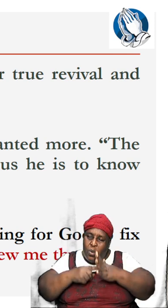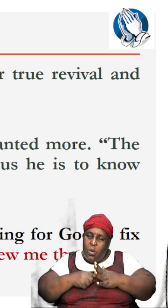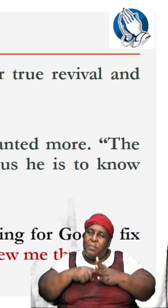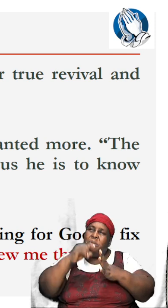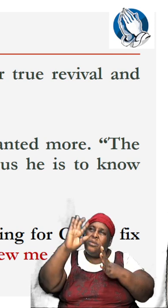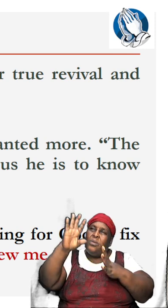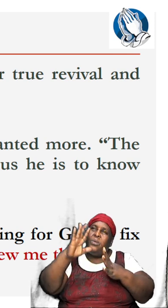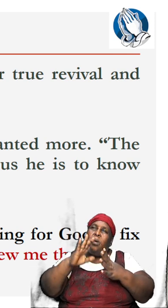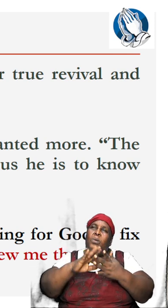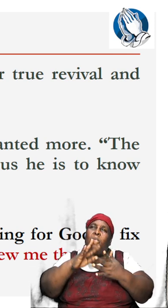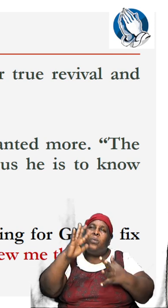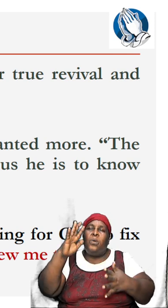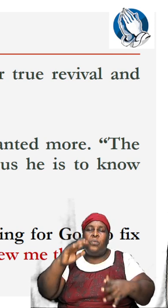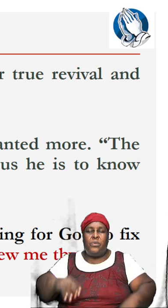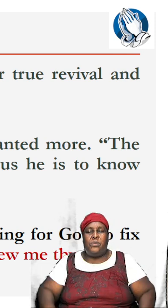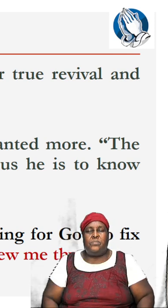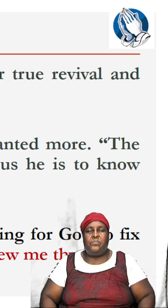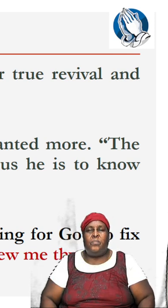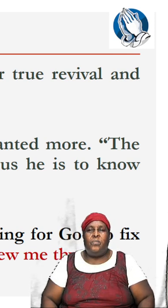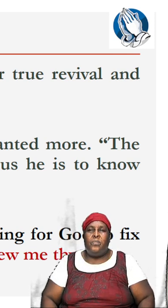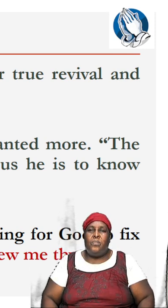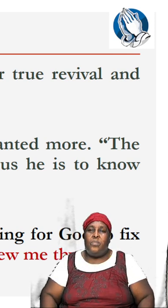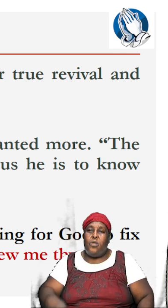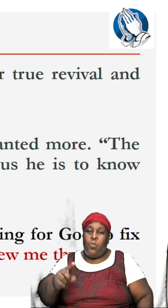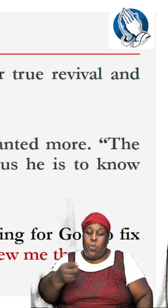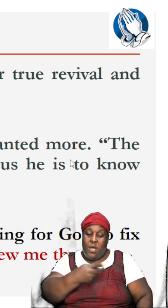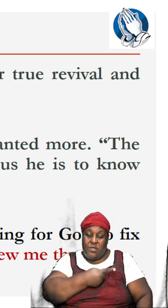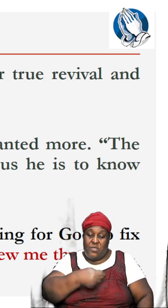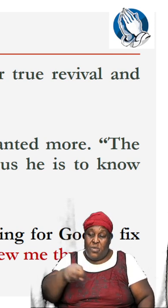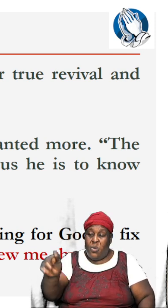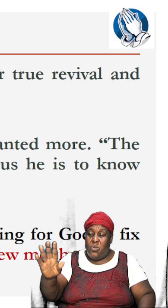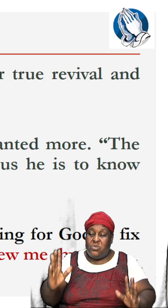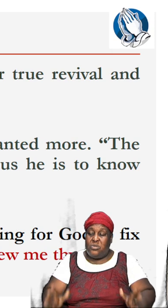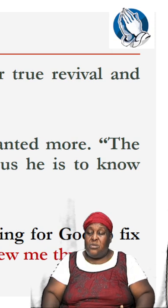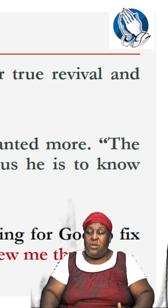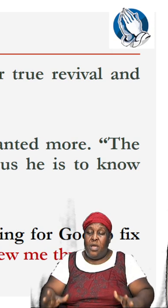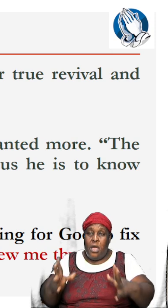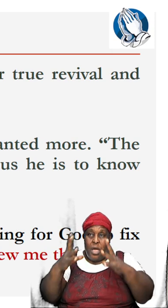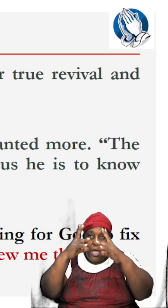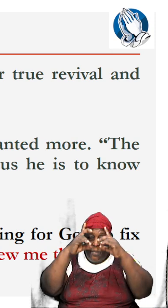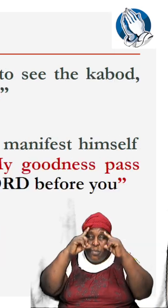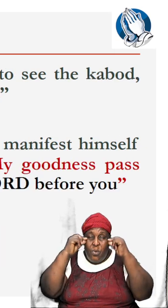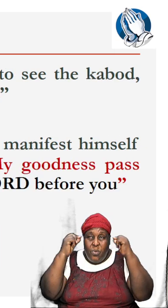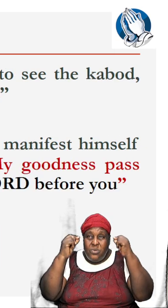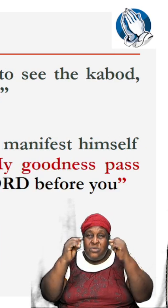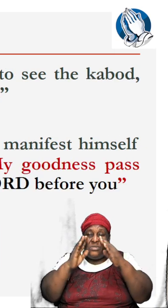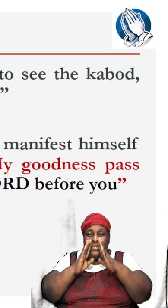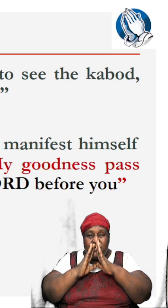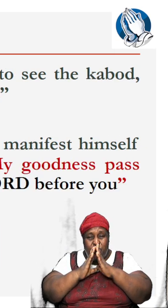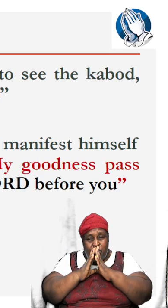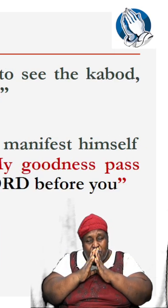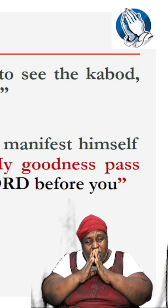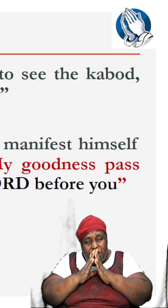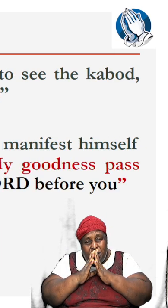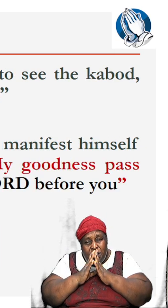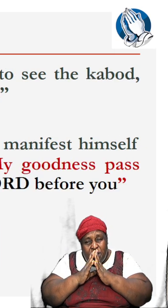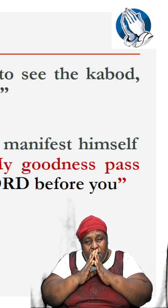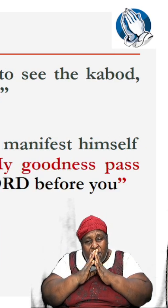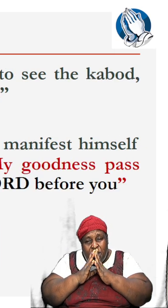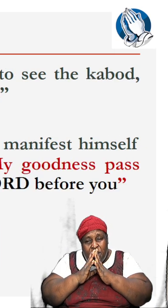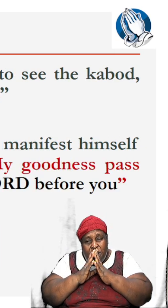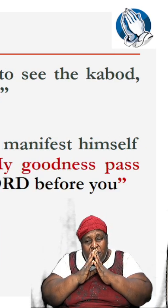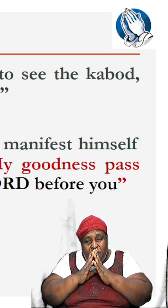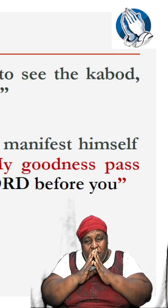One theologian put it this way. He said, now Moses' prayer was to see the kabod.